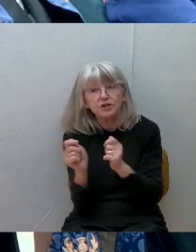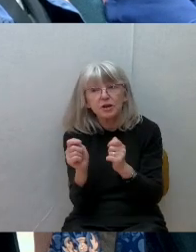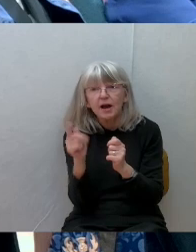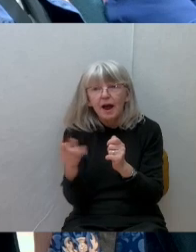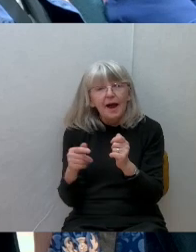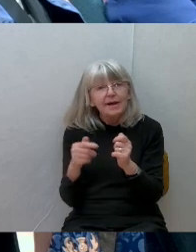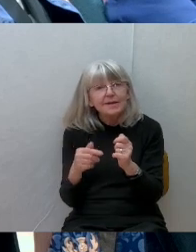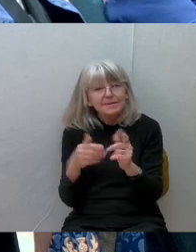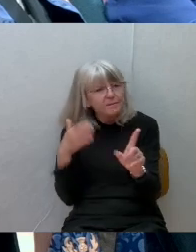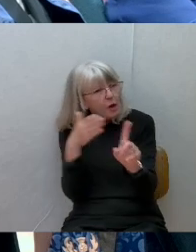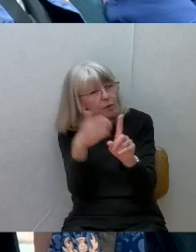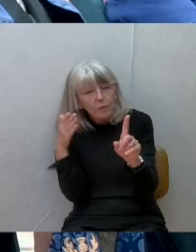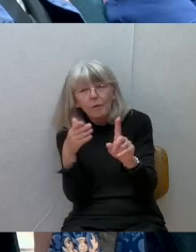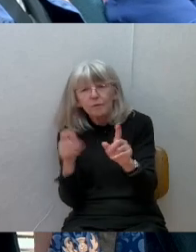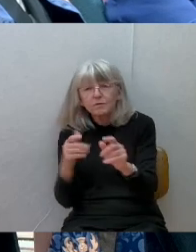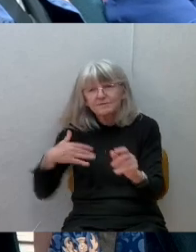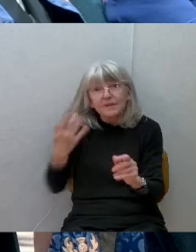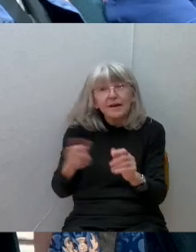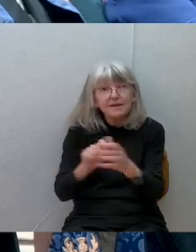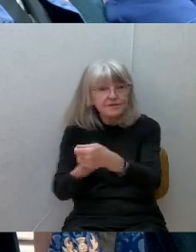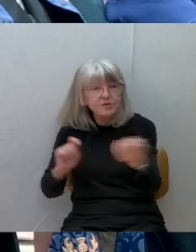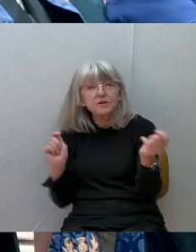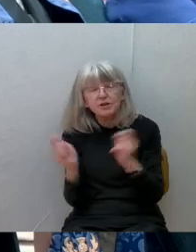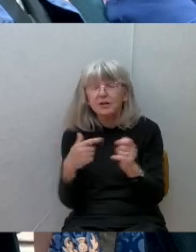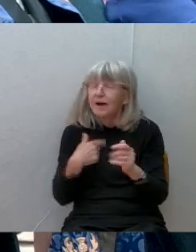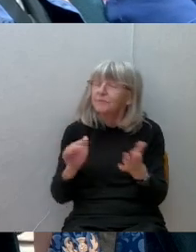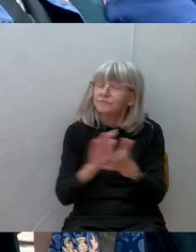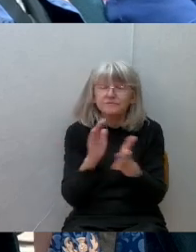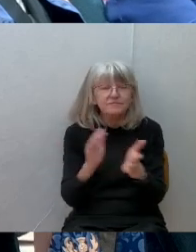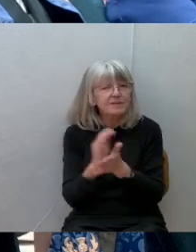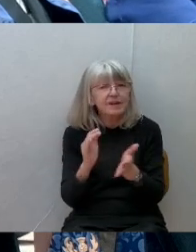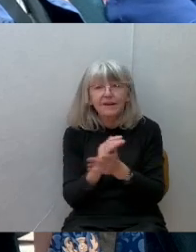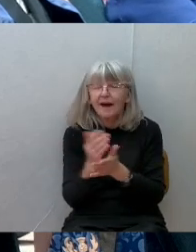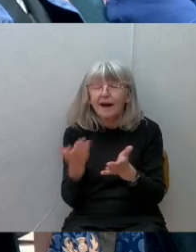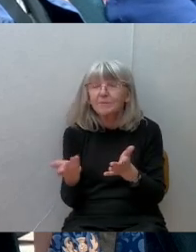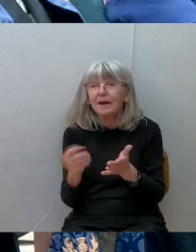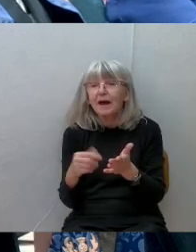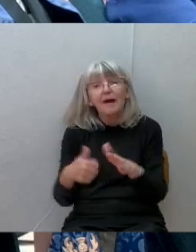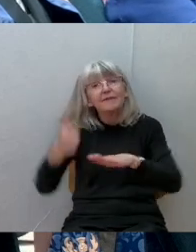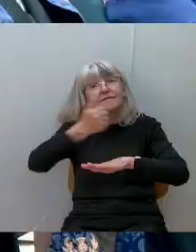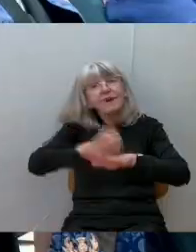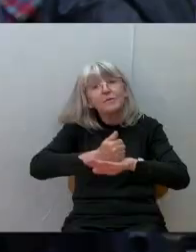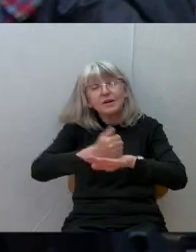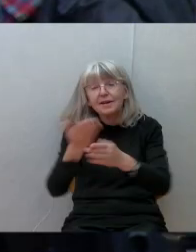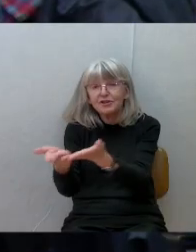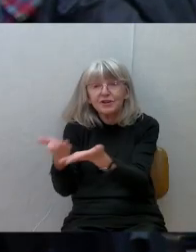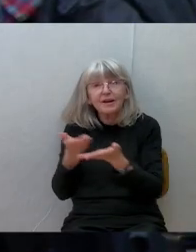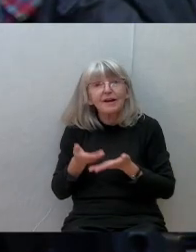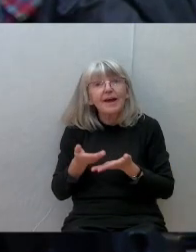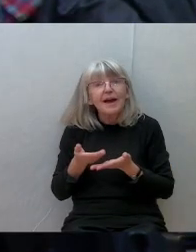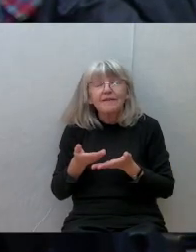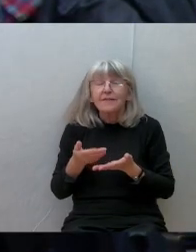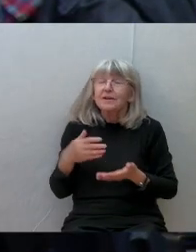lives at a global scale. And I was really delighted that the Leverhulme Foundation awarded us an